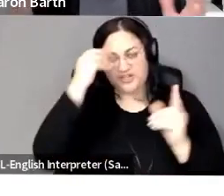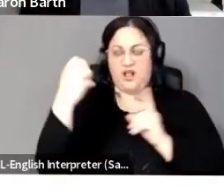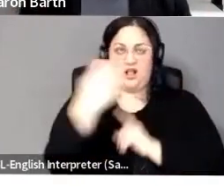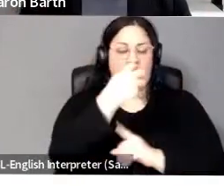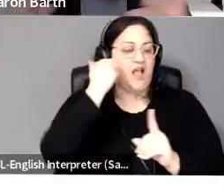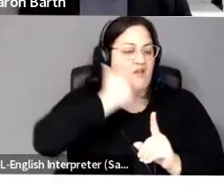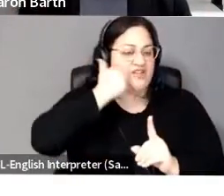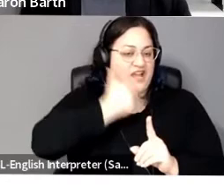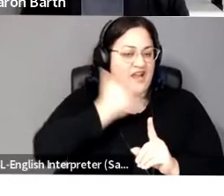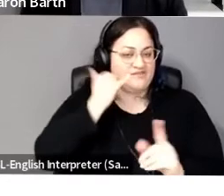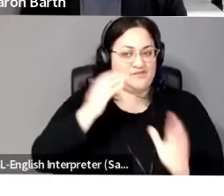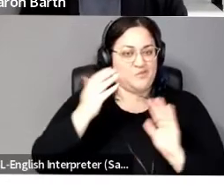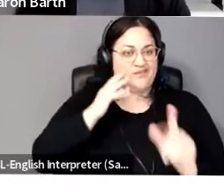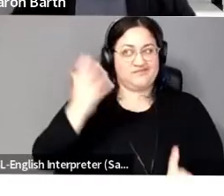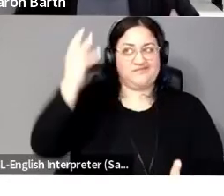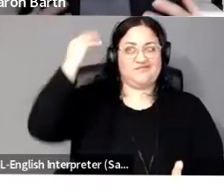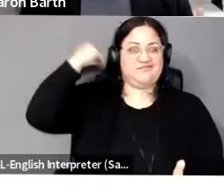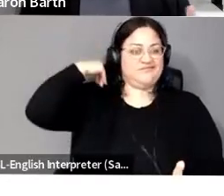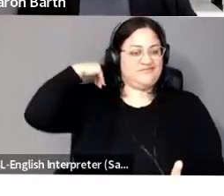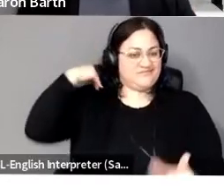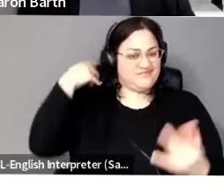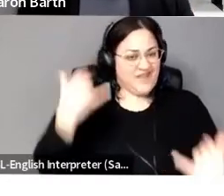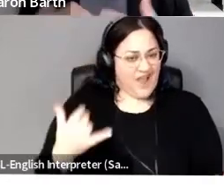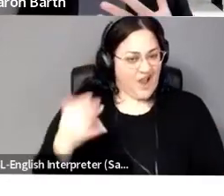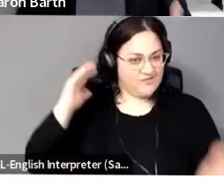things, right? In a business context, there are,